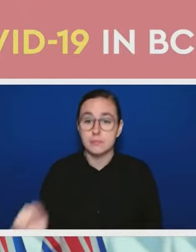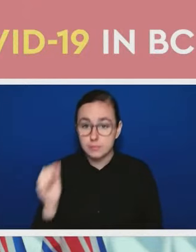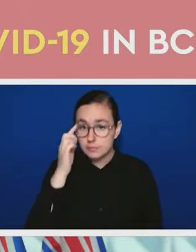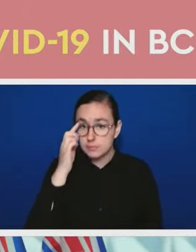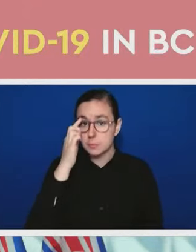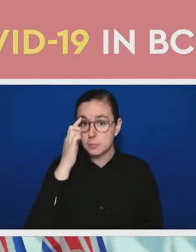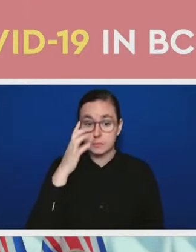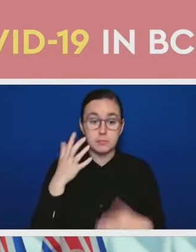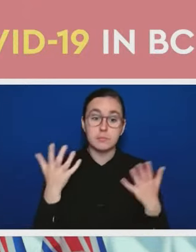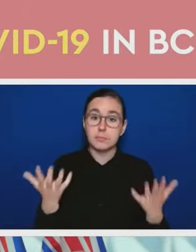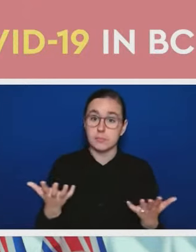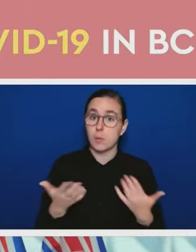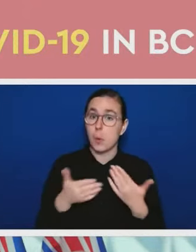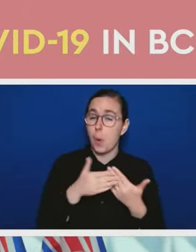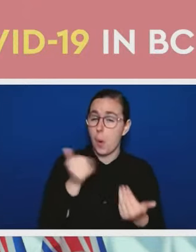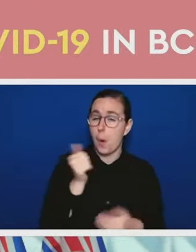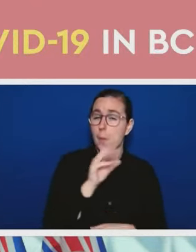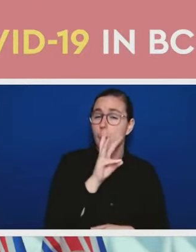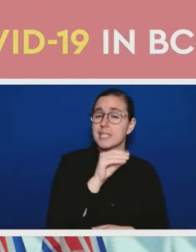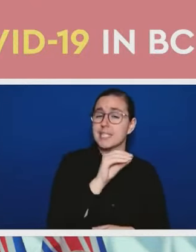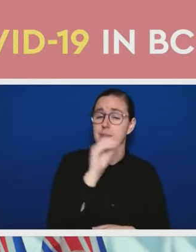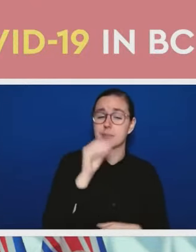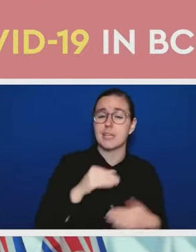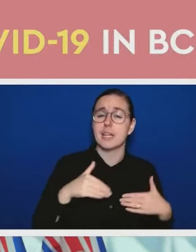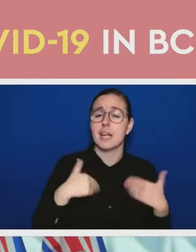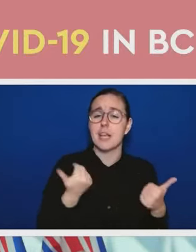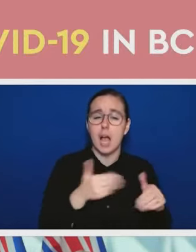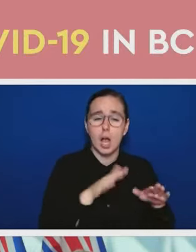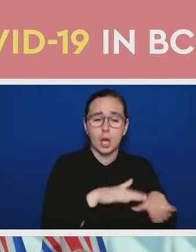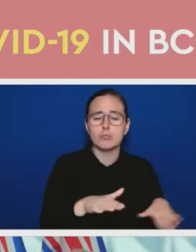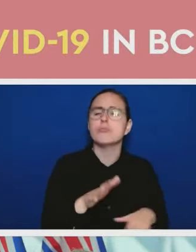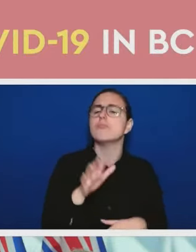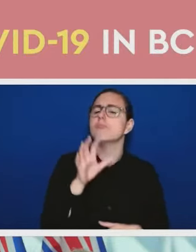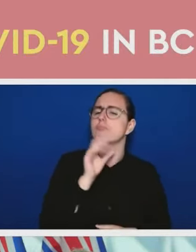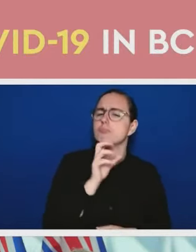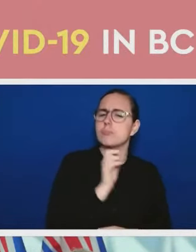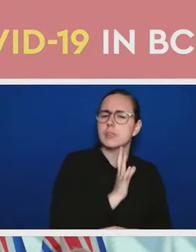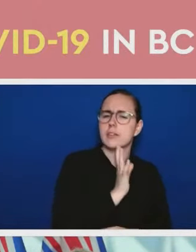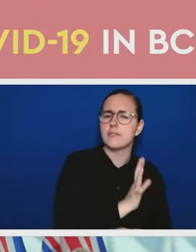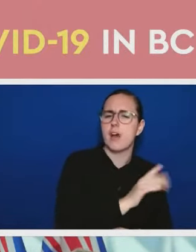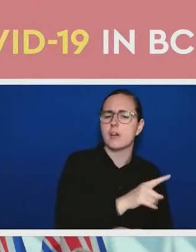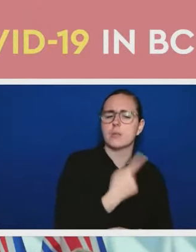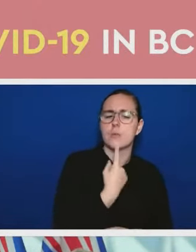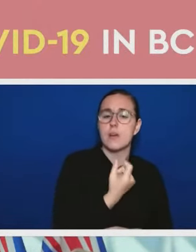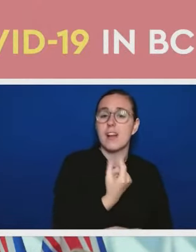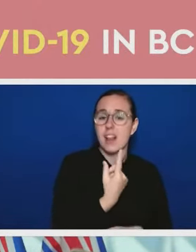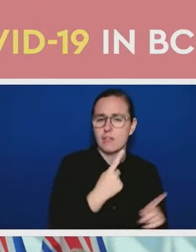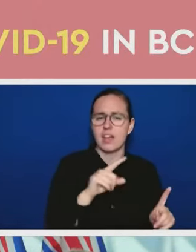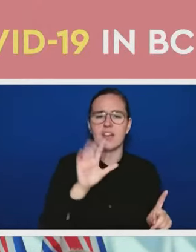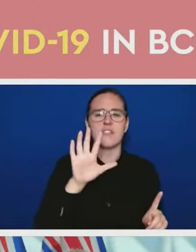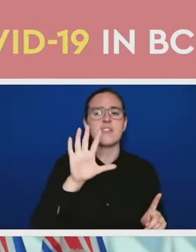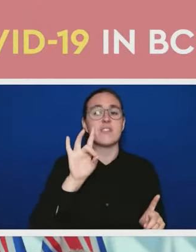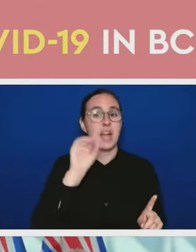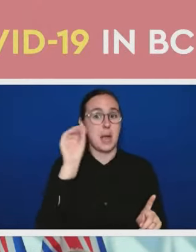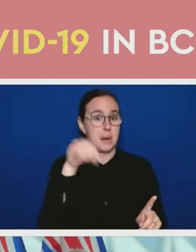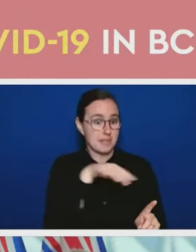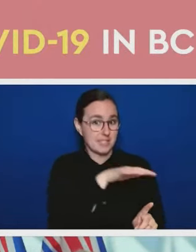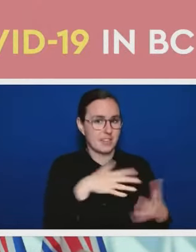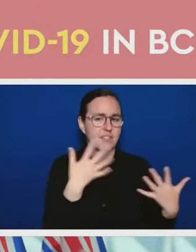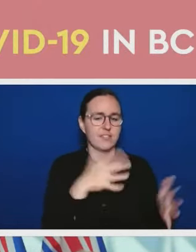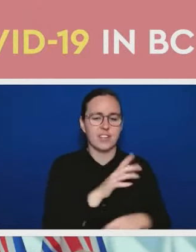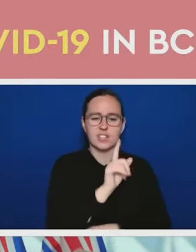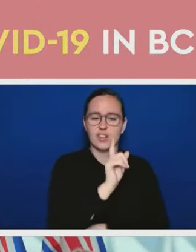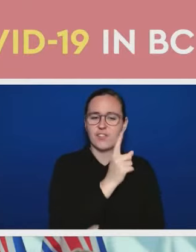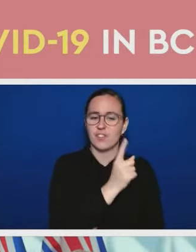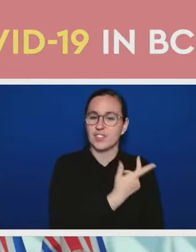children, 5 to 11, have received their first dose of COVID-19 vaccine. 86% of us over the age of 5 have had at least 2